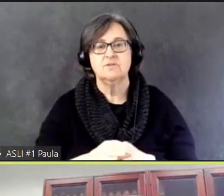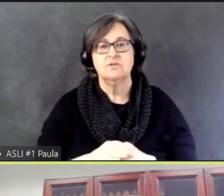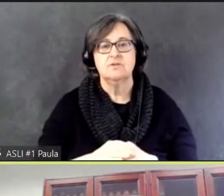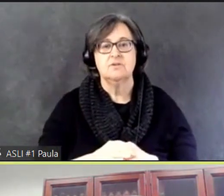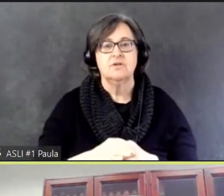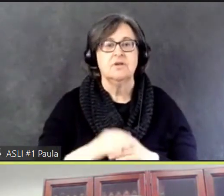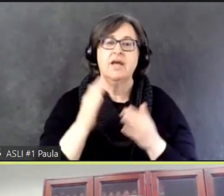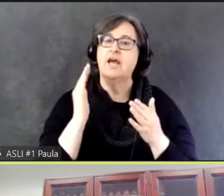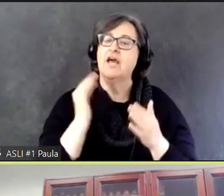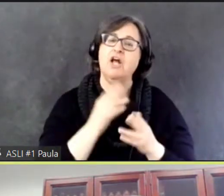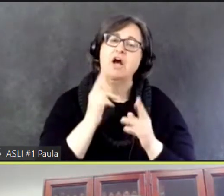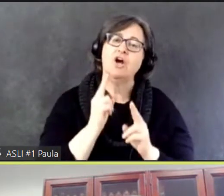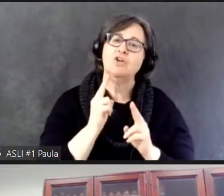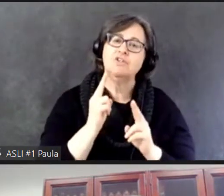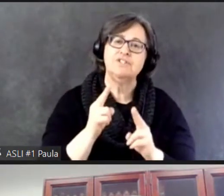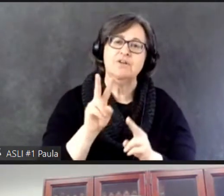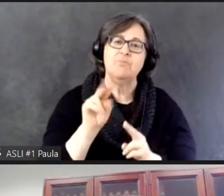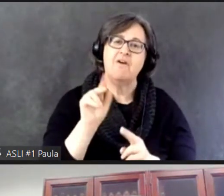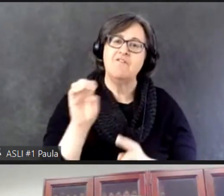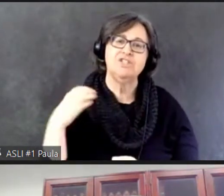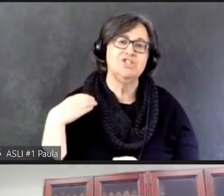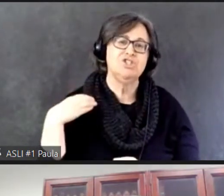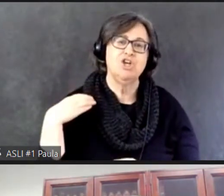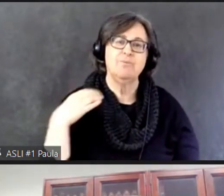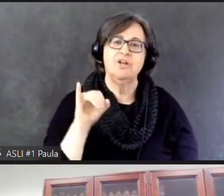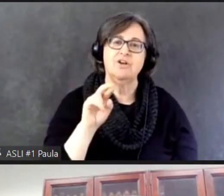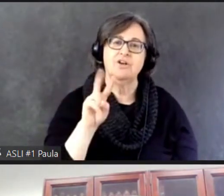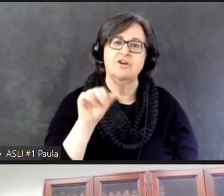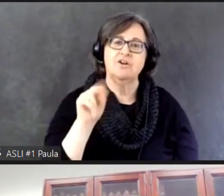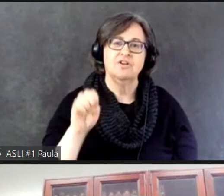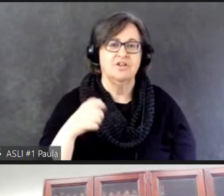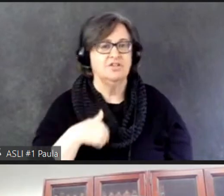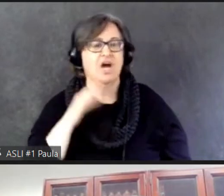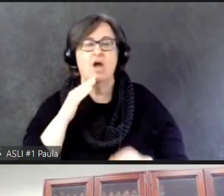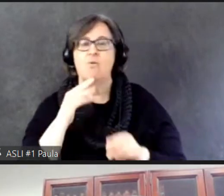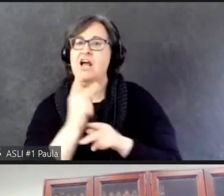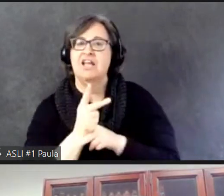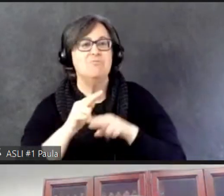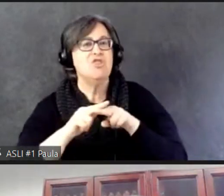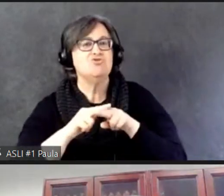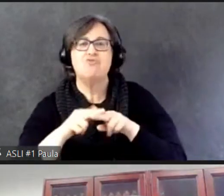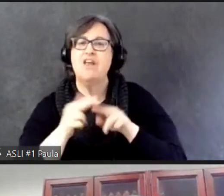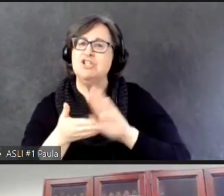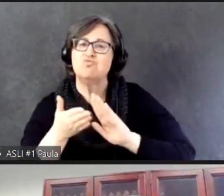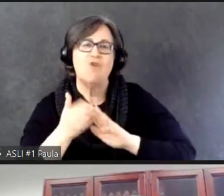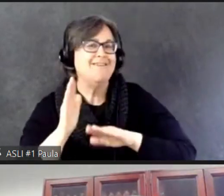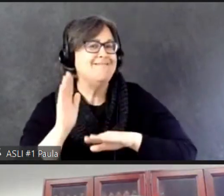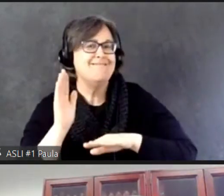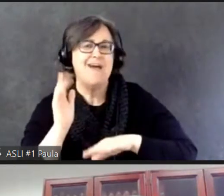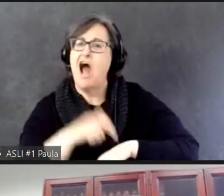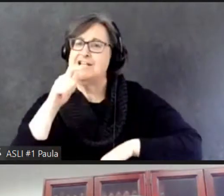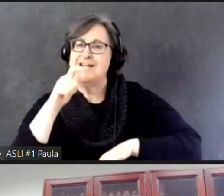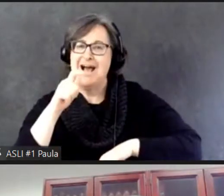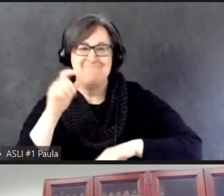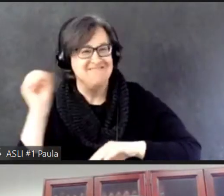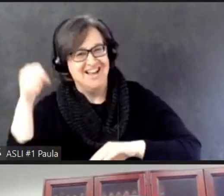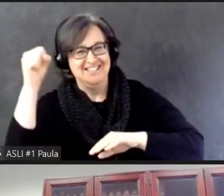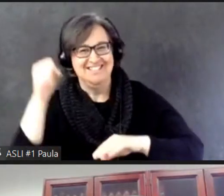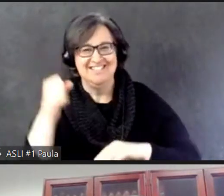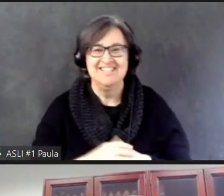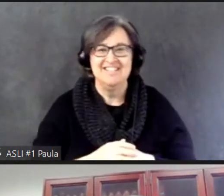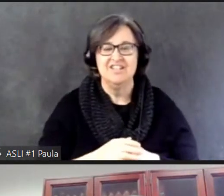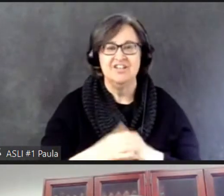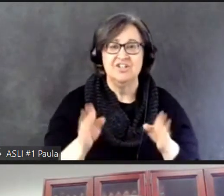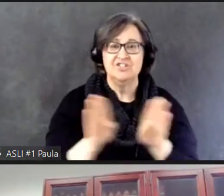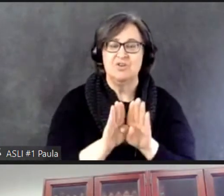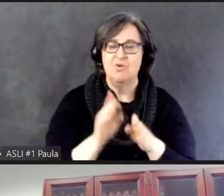our esteemed Vice Chairman Irvine. Keeping the trains running on time. Yes. All right, so we're adjourned. What